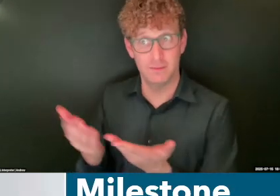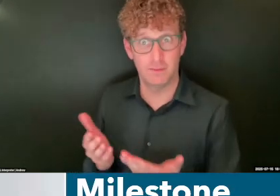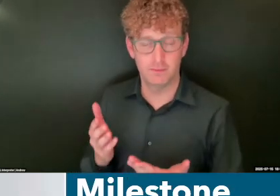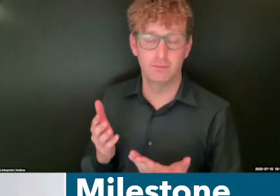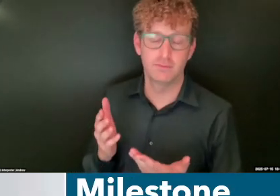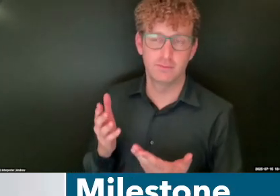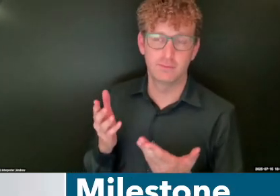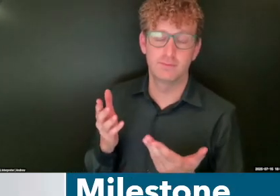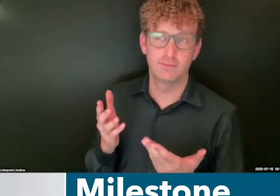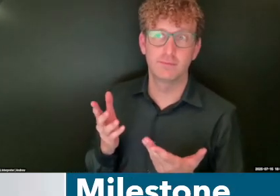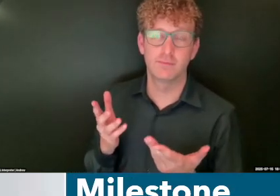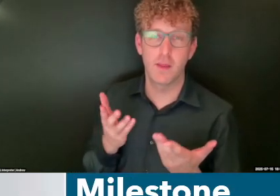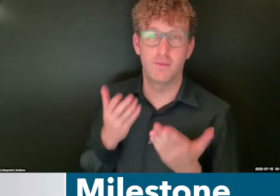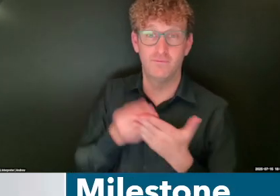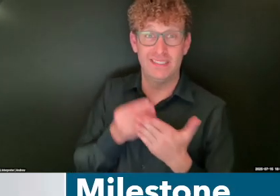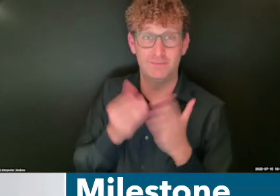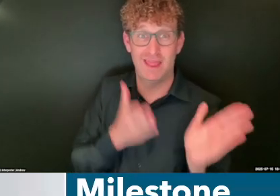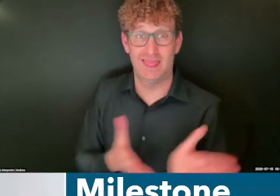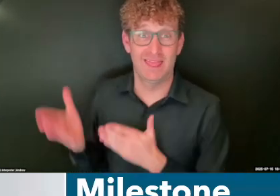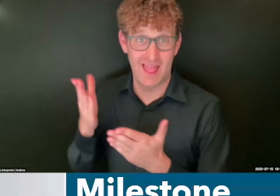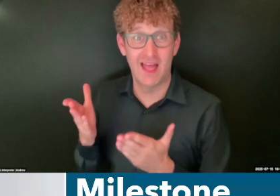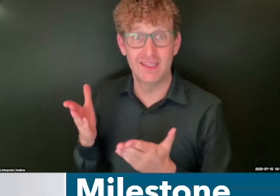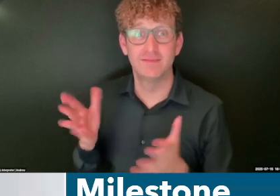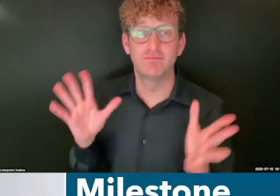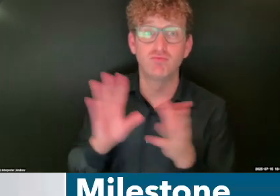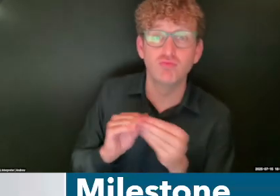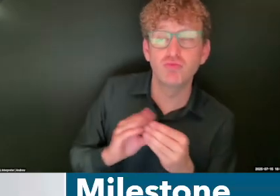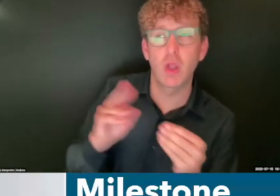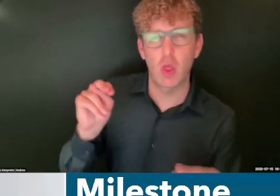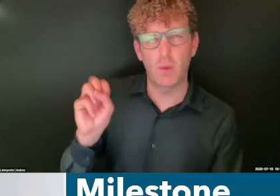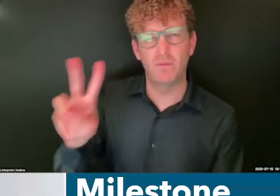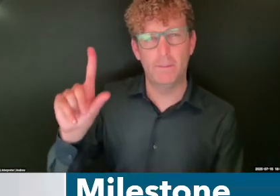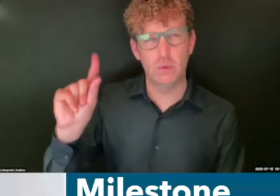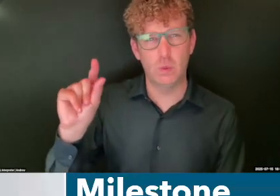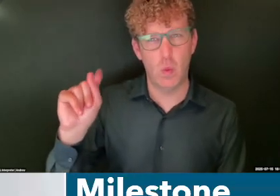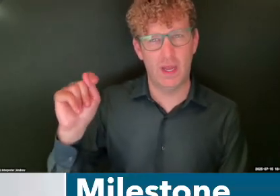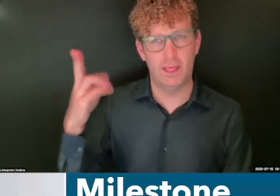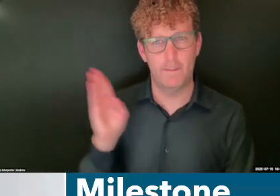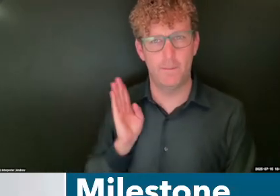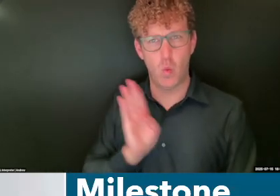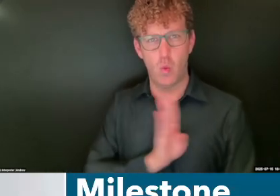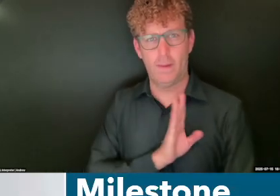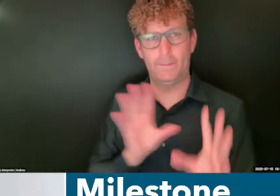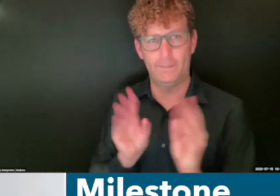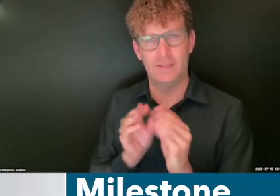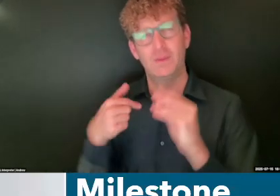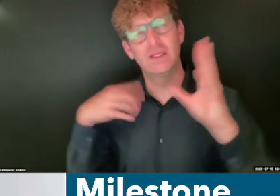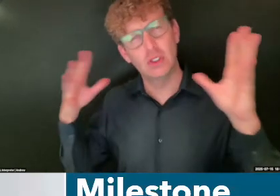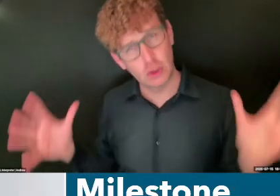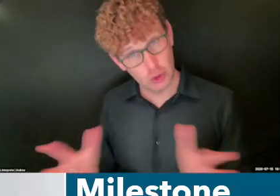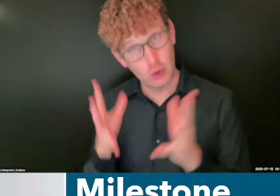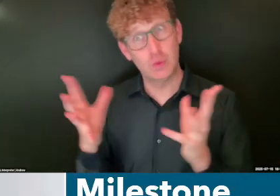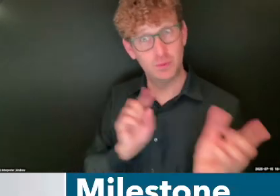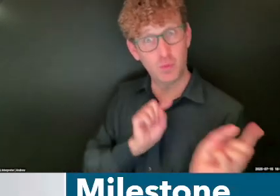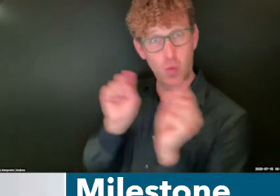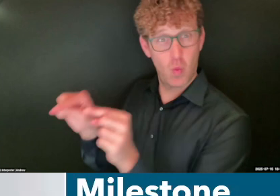comments at the November 20th board meeting. We encourage you to attend that as well if you can. I'd